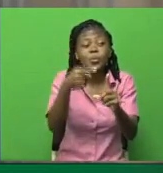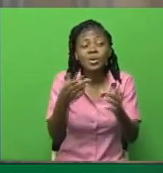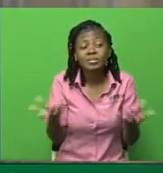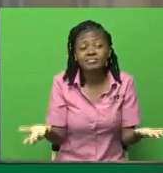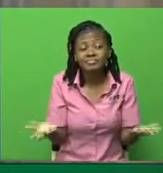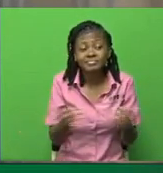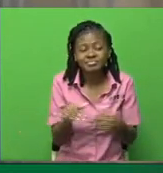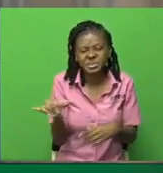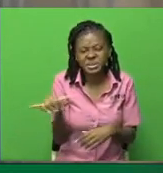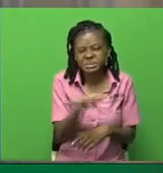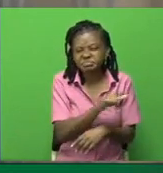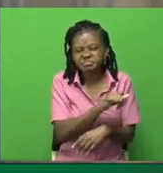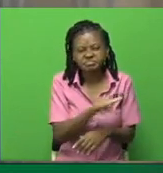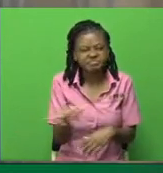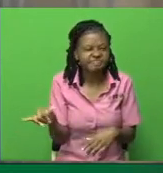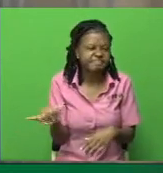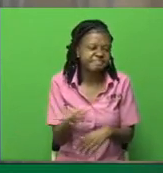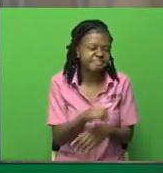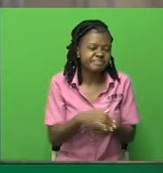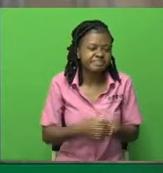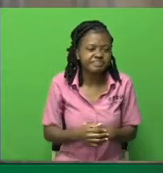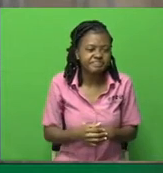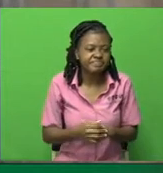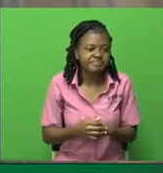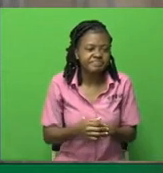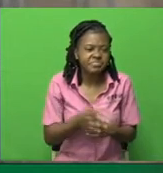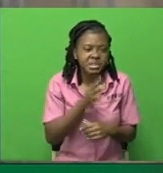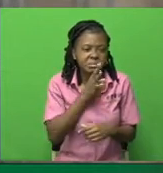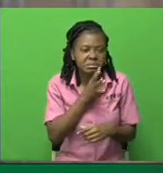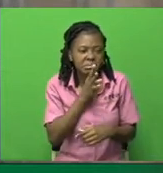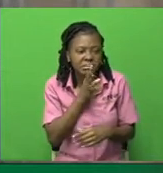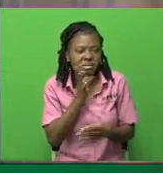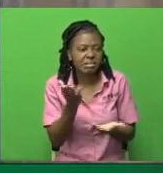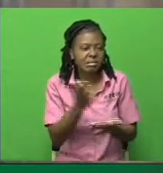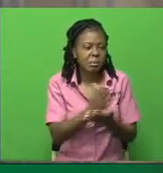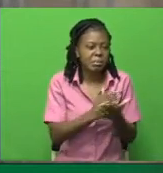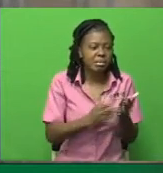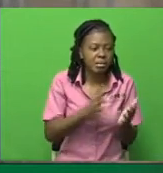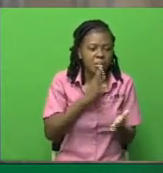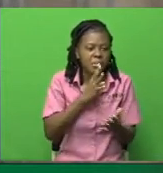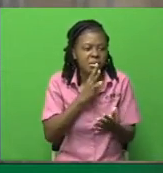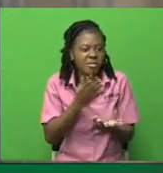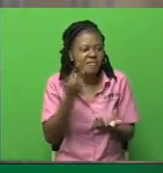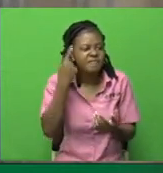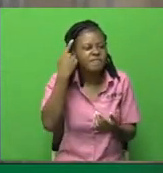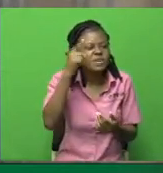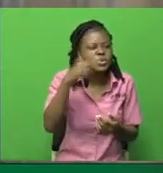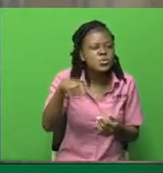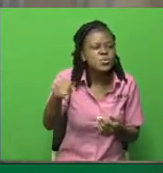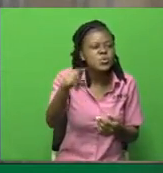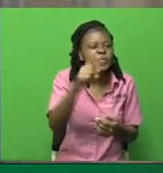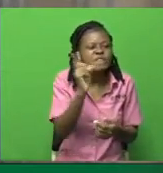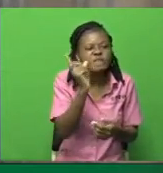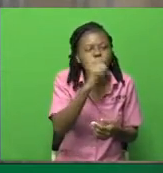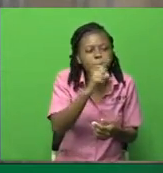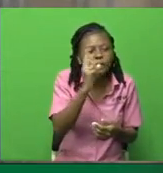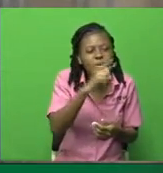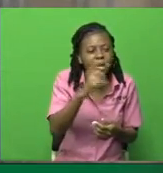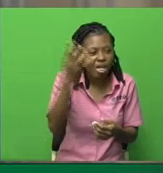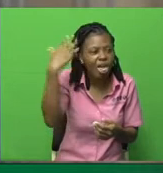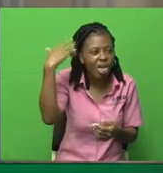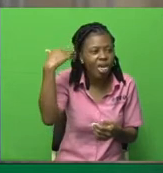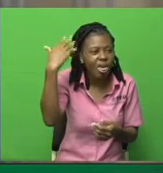usual it is just more clip speech speech aimed at fooling the population and to believing that the government